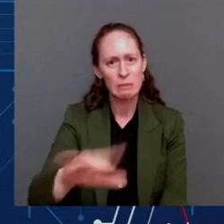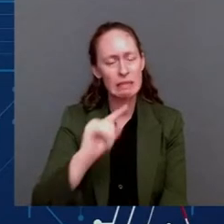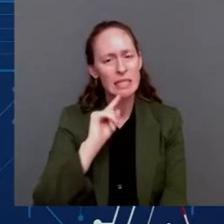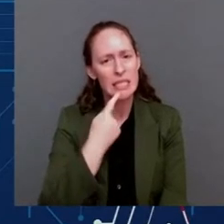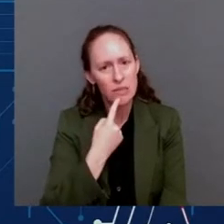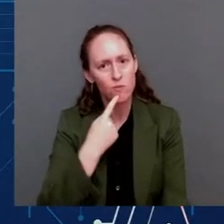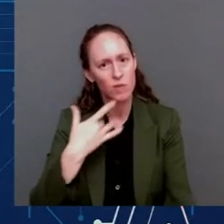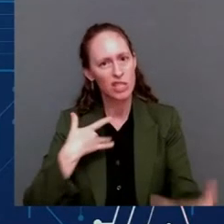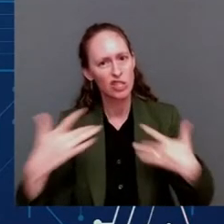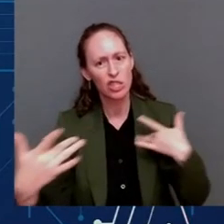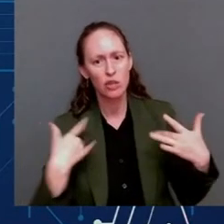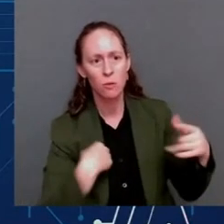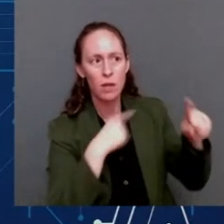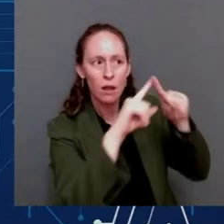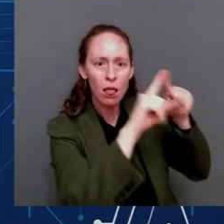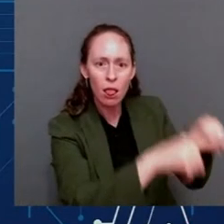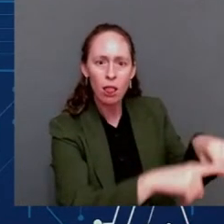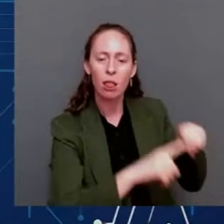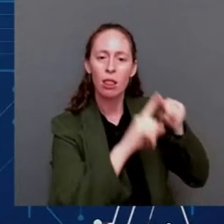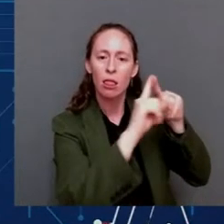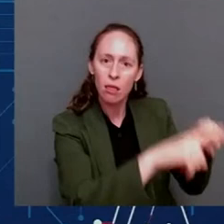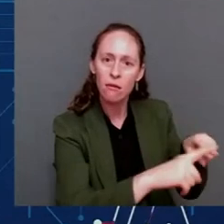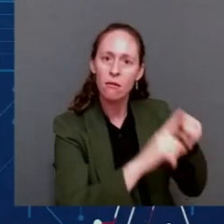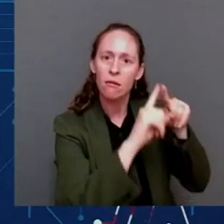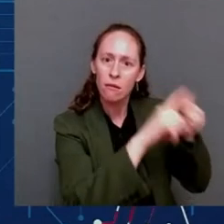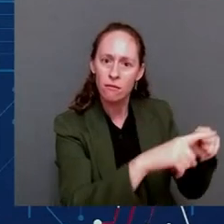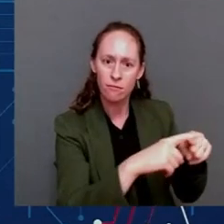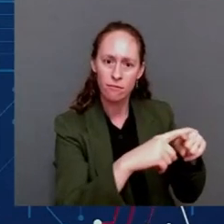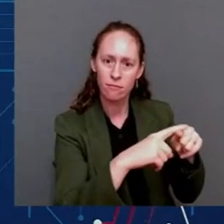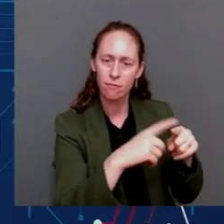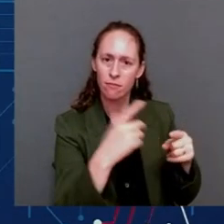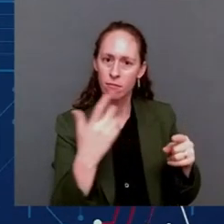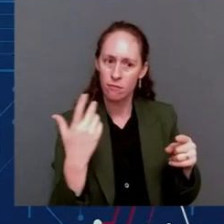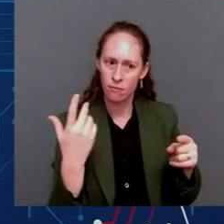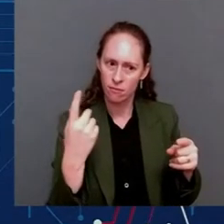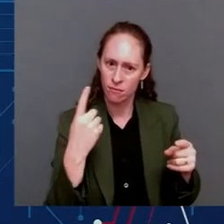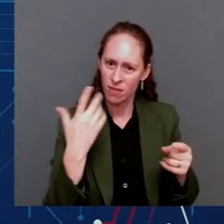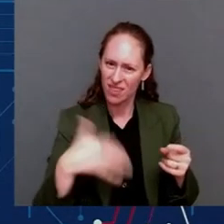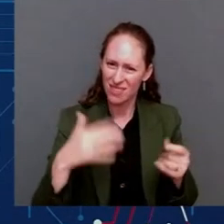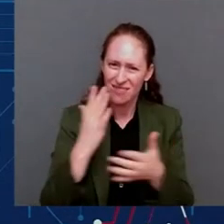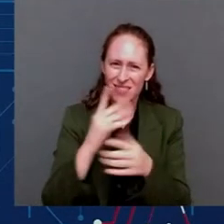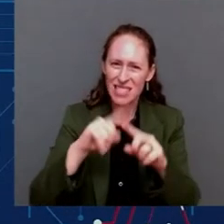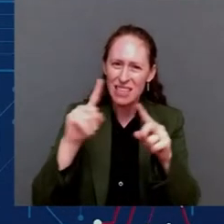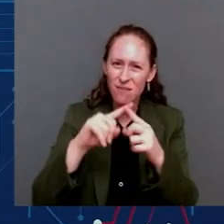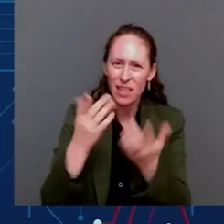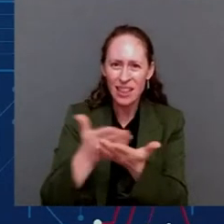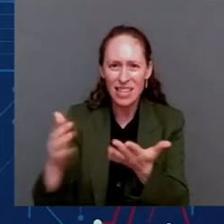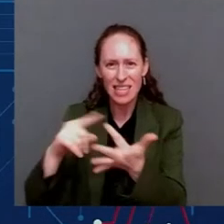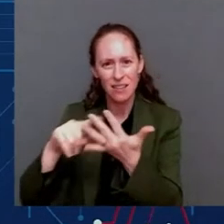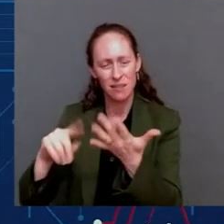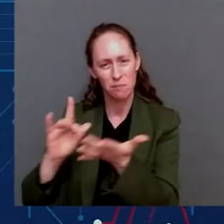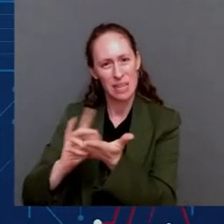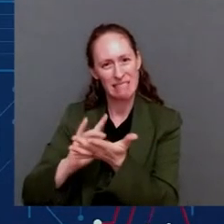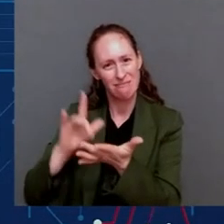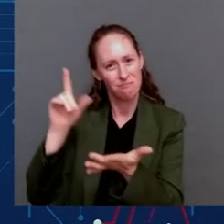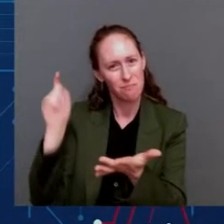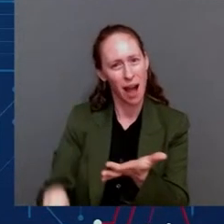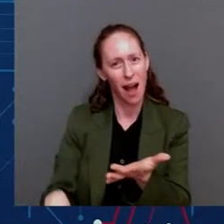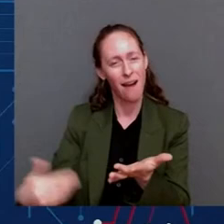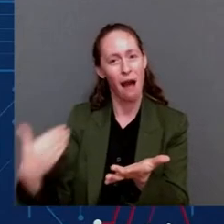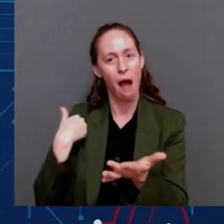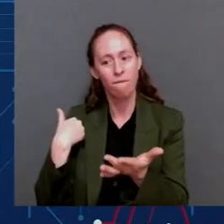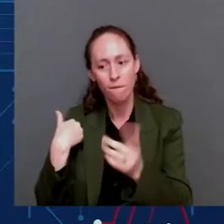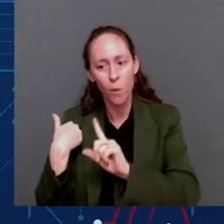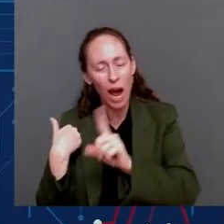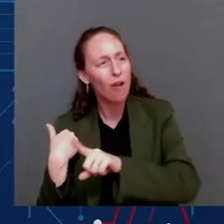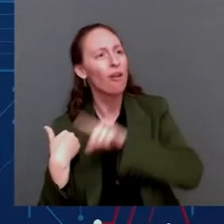for medical purposes. And in that report, I actually concluded, this is back in 2019, I concluded, when there is a pandemic in this country,